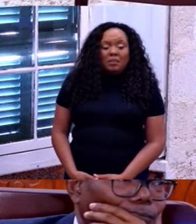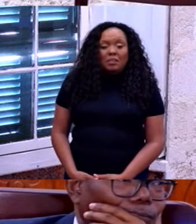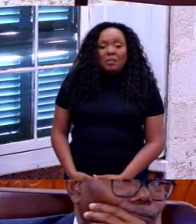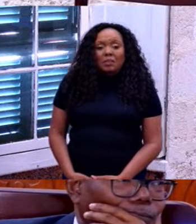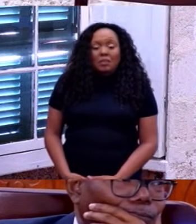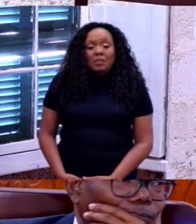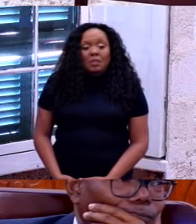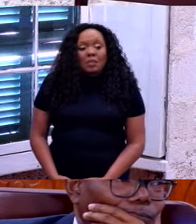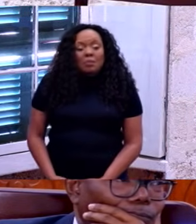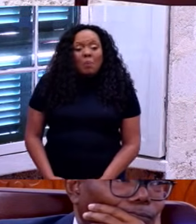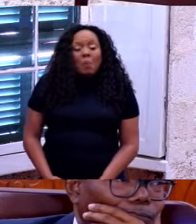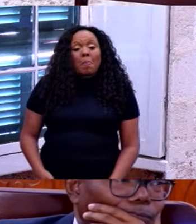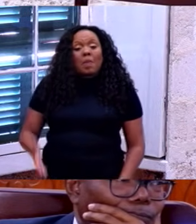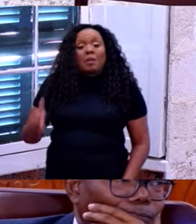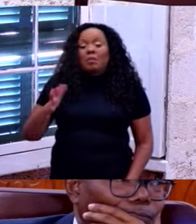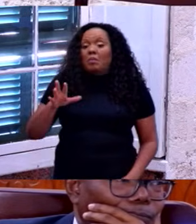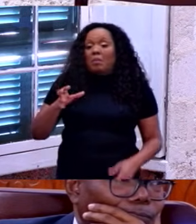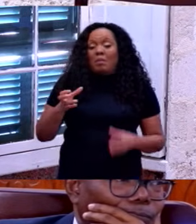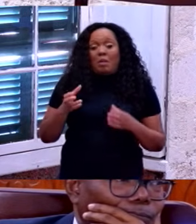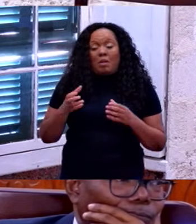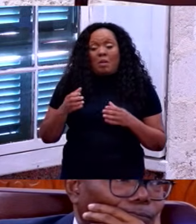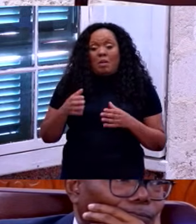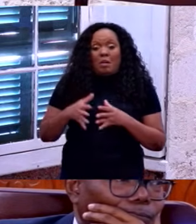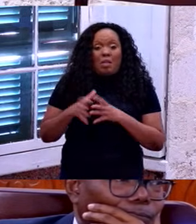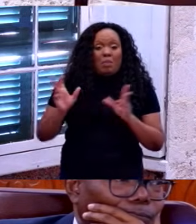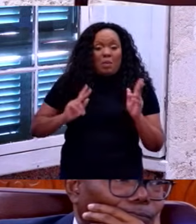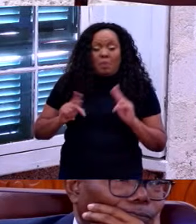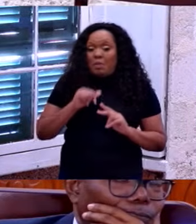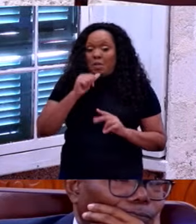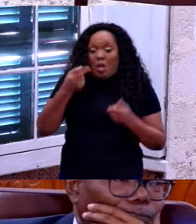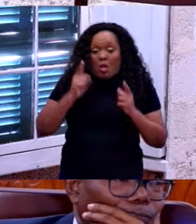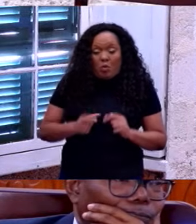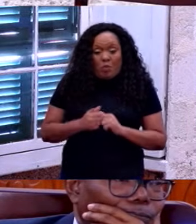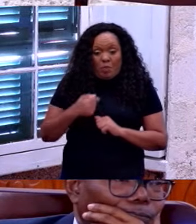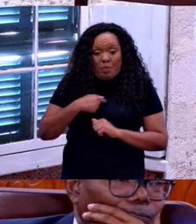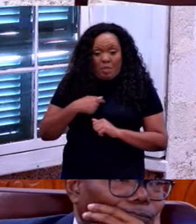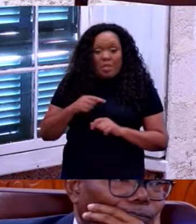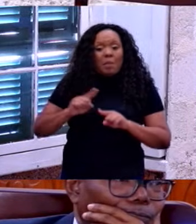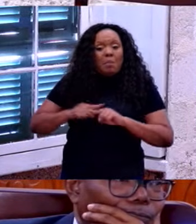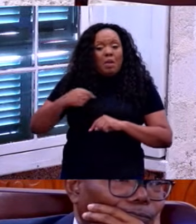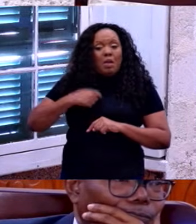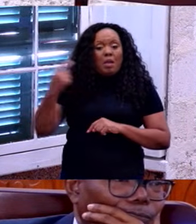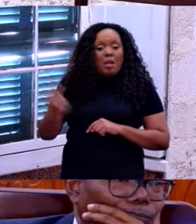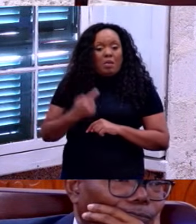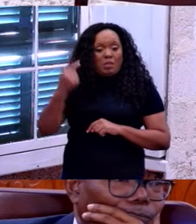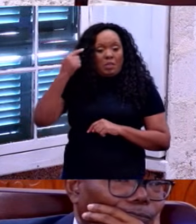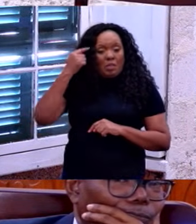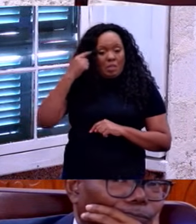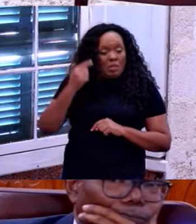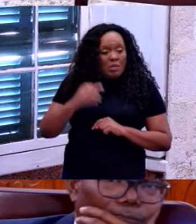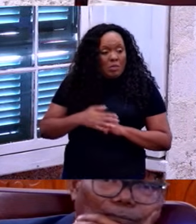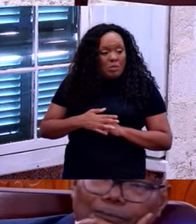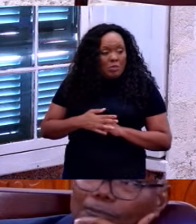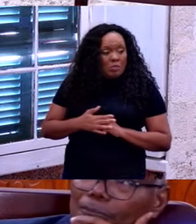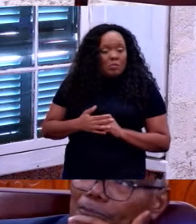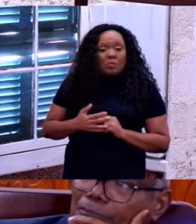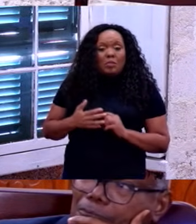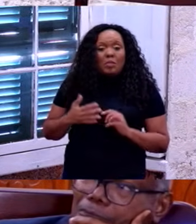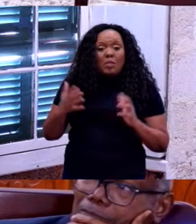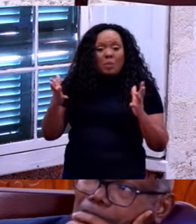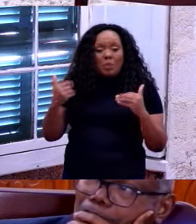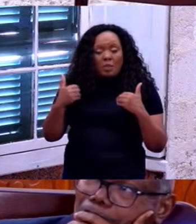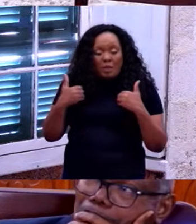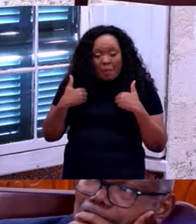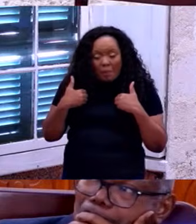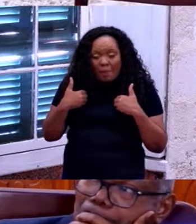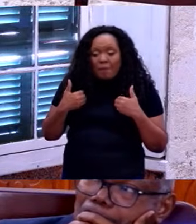my view that we should have a situation where there would always be an uneven number